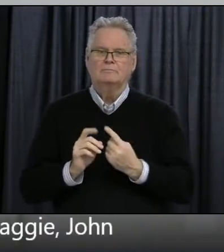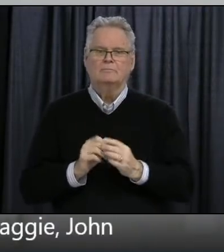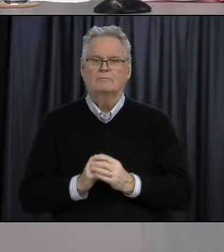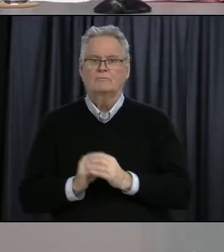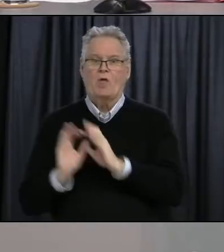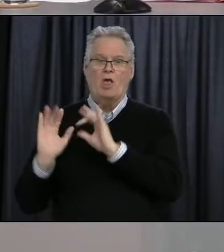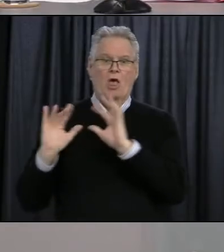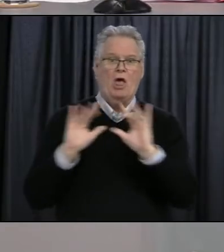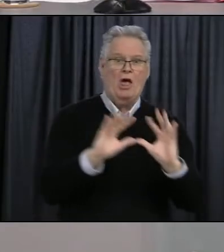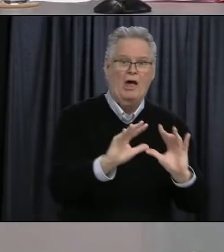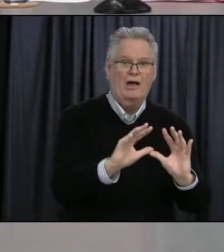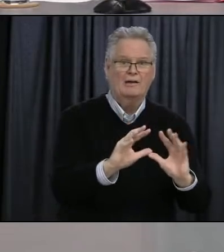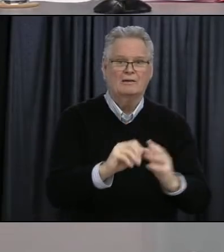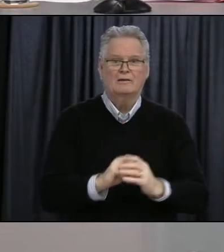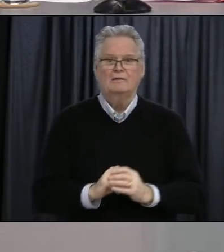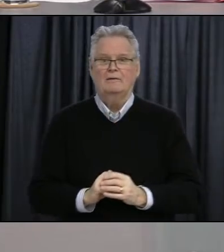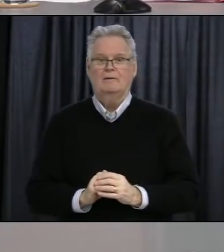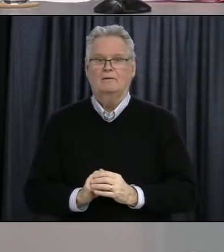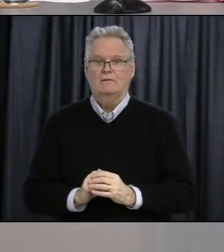Thank you very much.